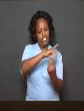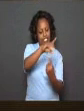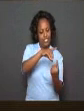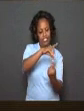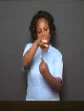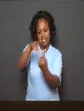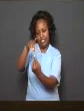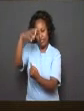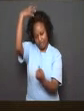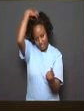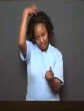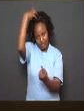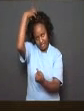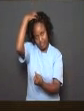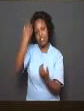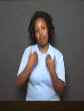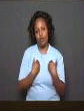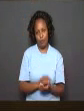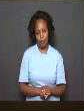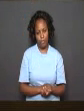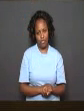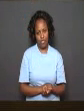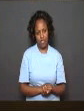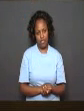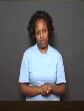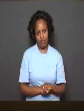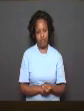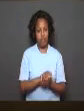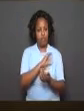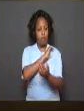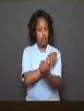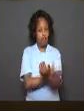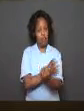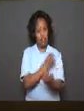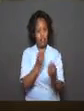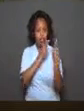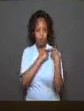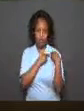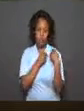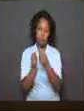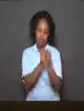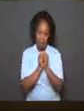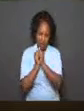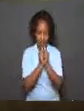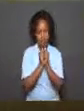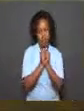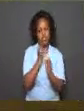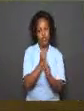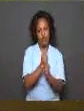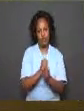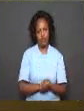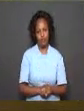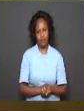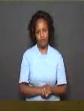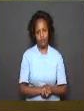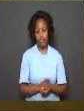governments. They work together to share power and responsibilities.